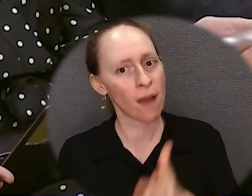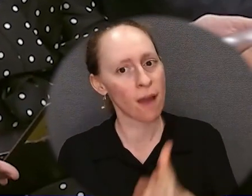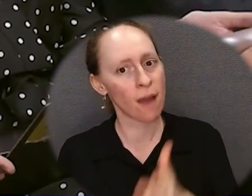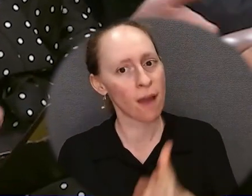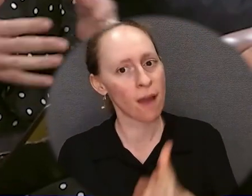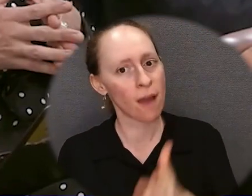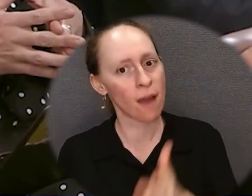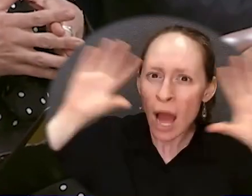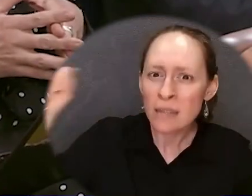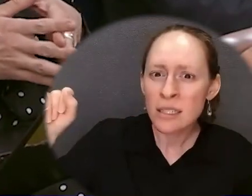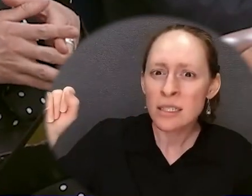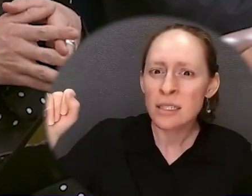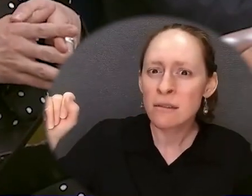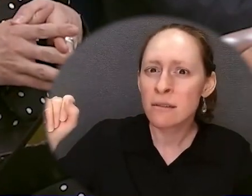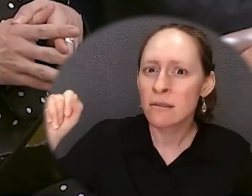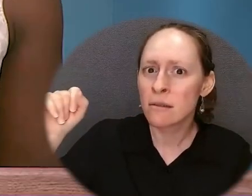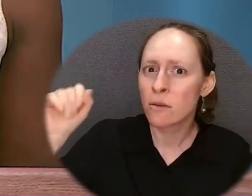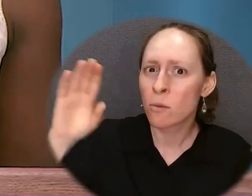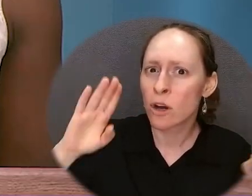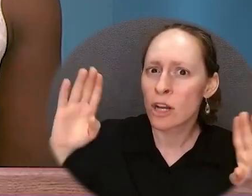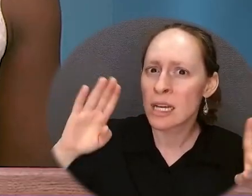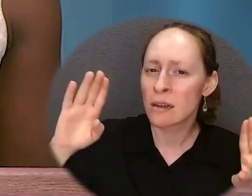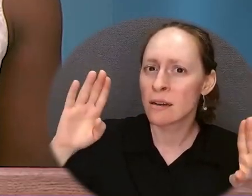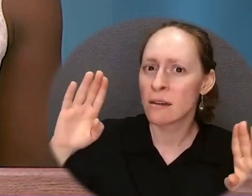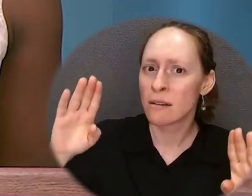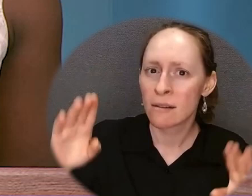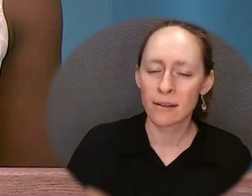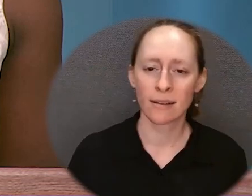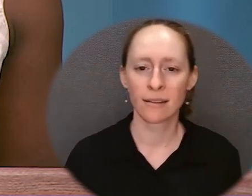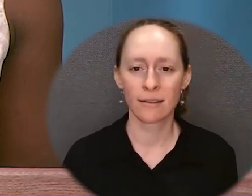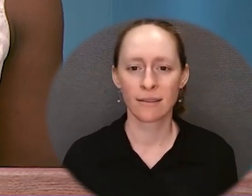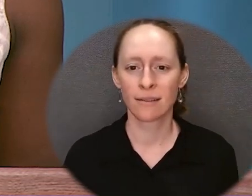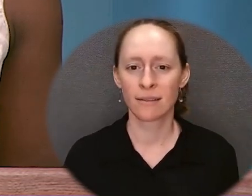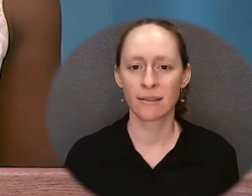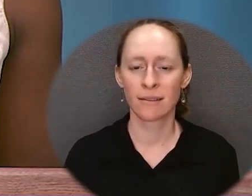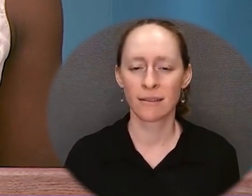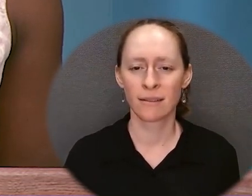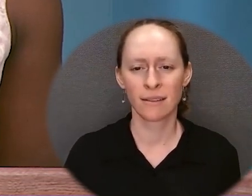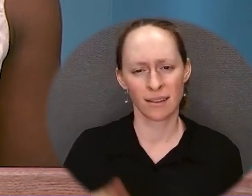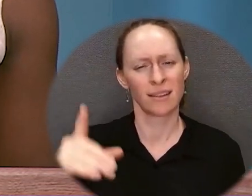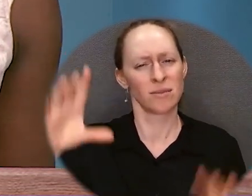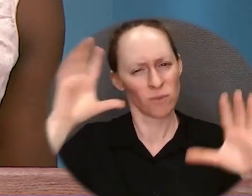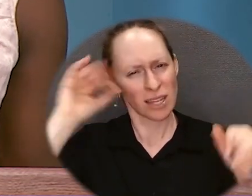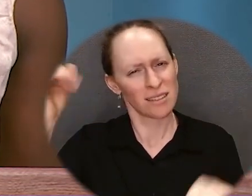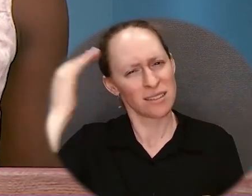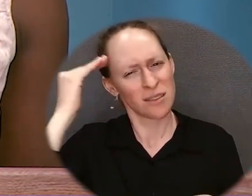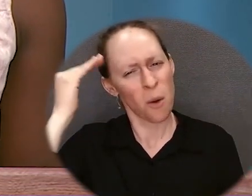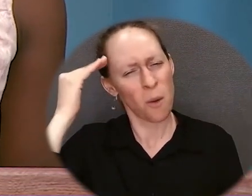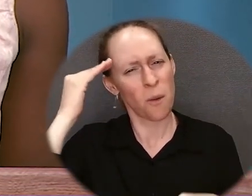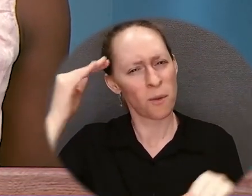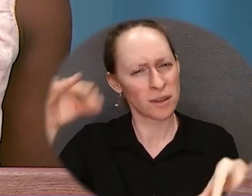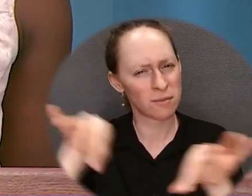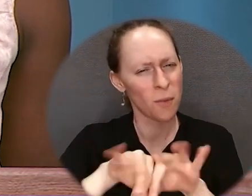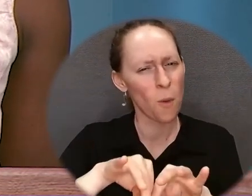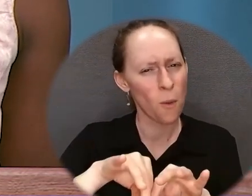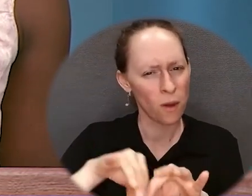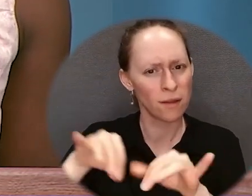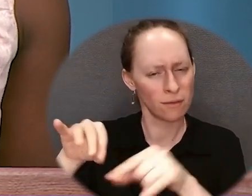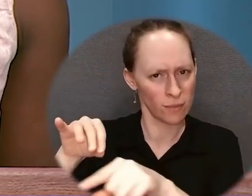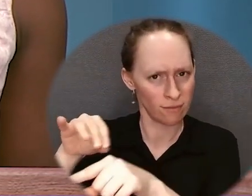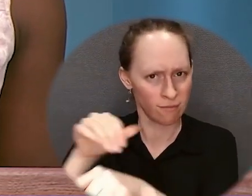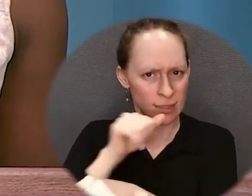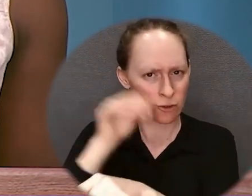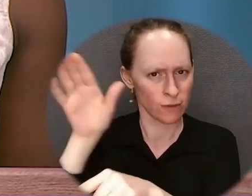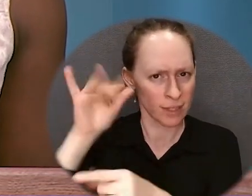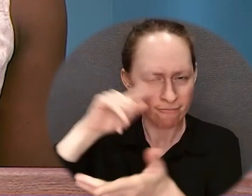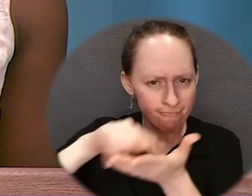president? The president thinks it's very important to get to the bottom of this. That's why Secret Service, which is under their purview, is looking into this,